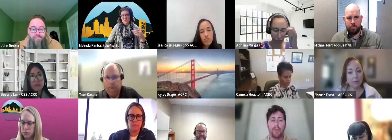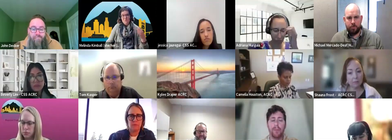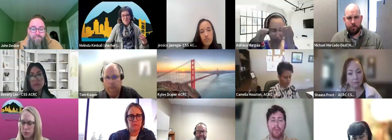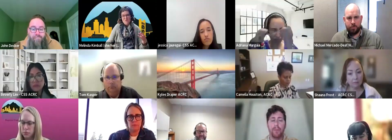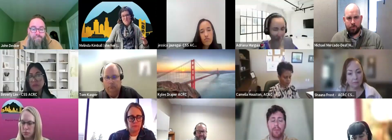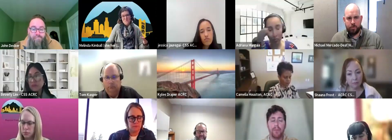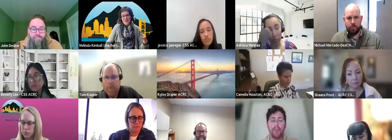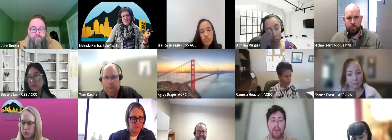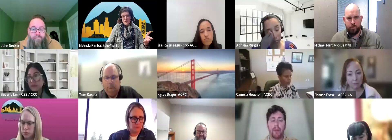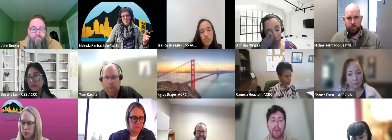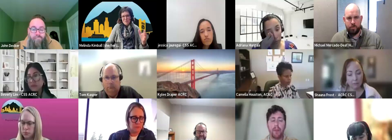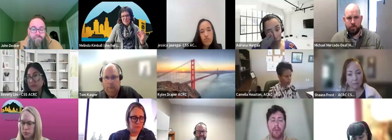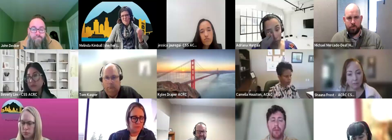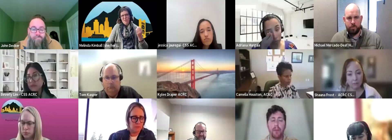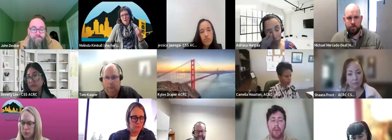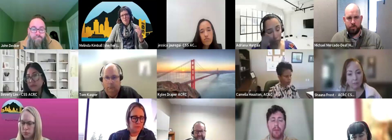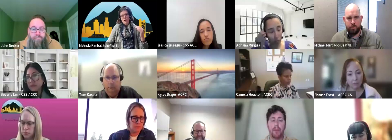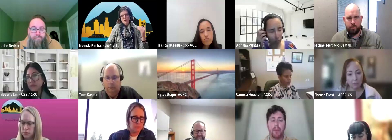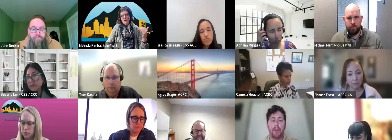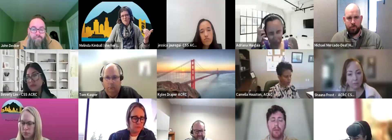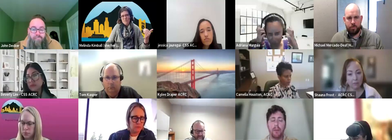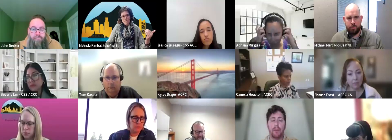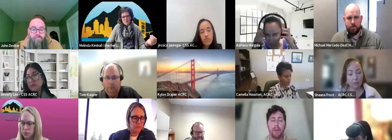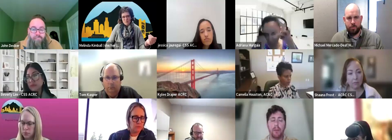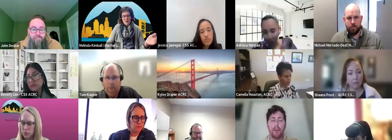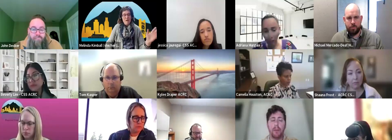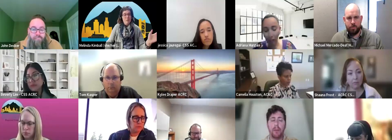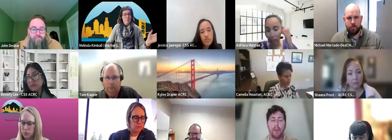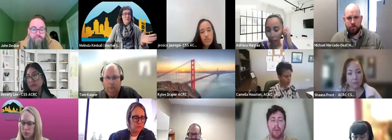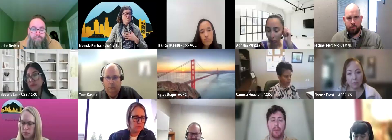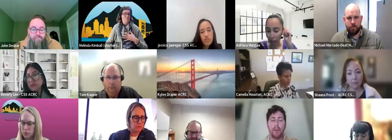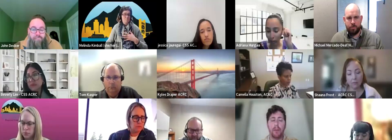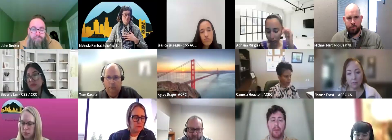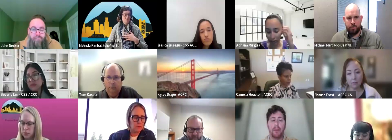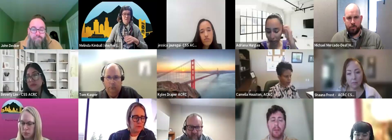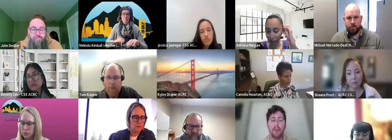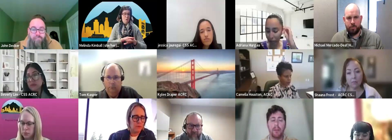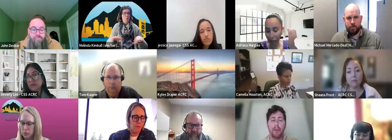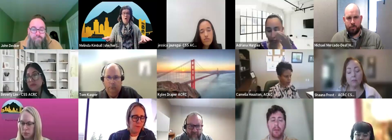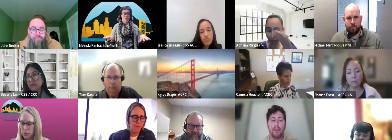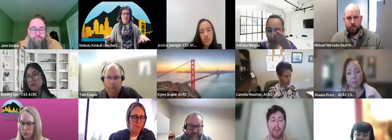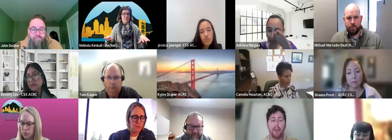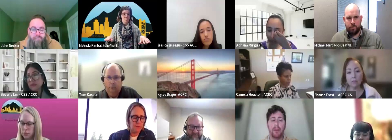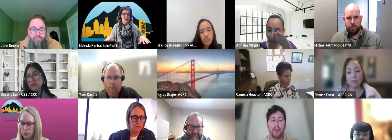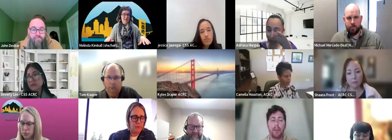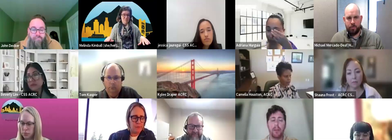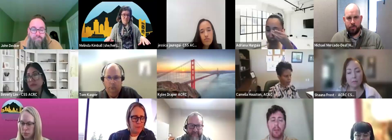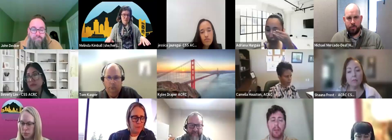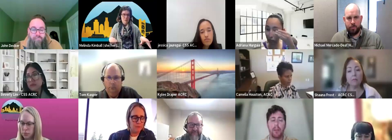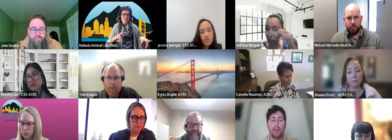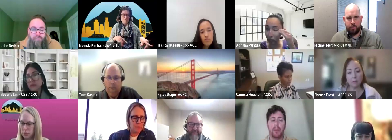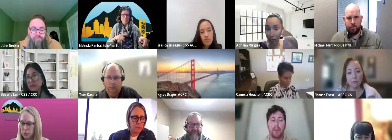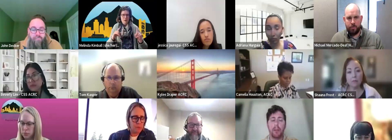to other regions that speak ASL, which there's only a couple outlying regions that do, they will be the same. That core context is only